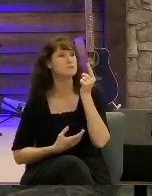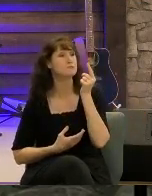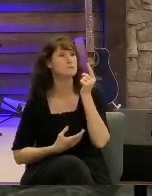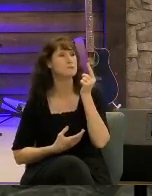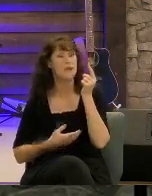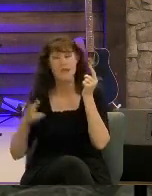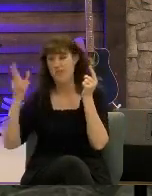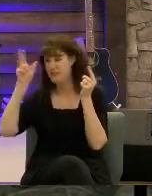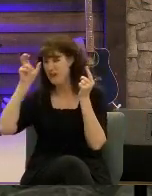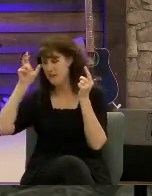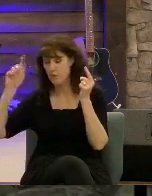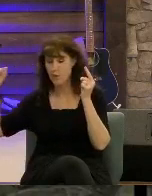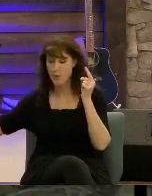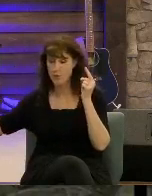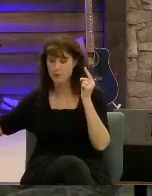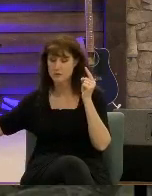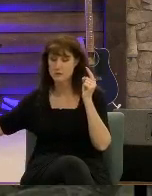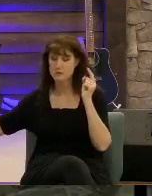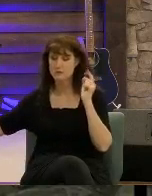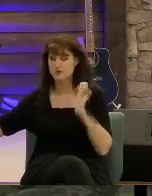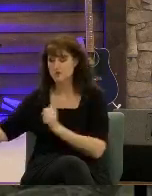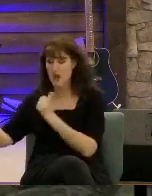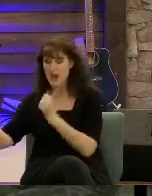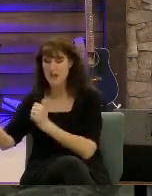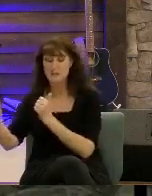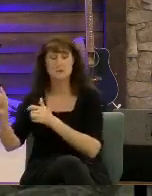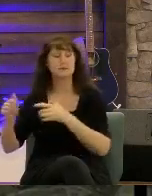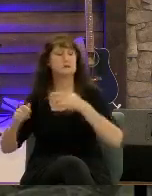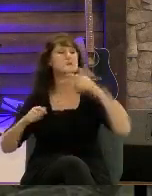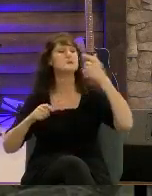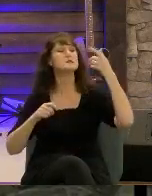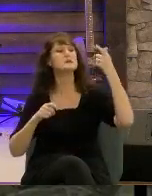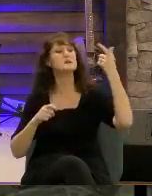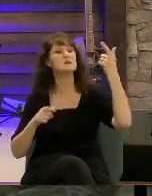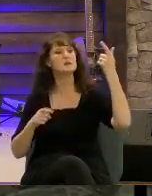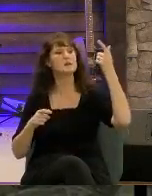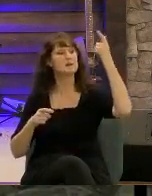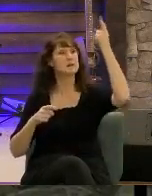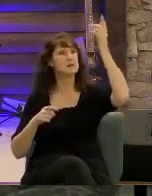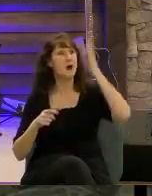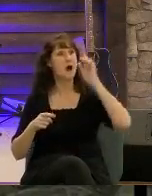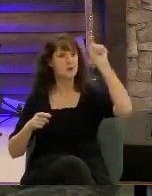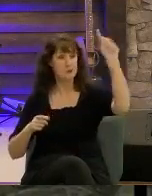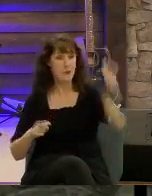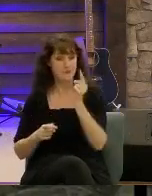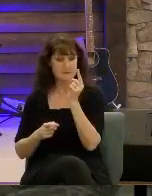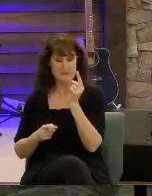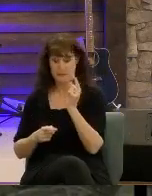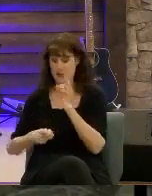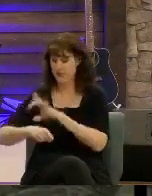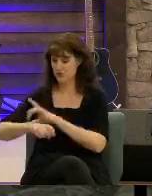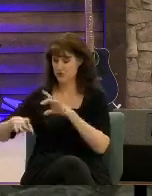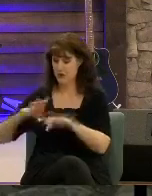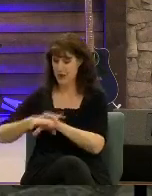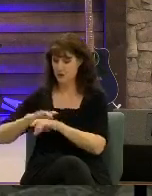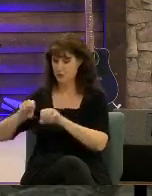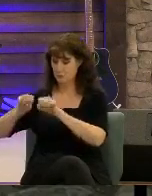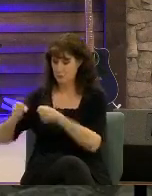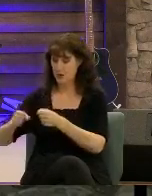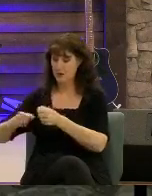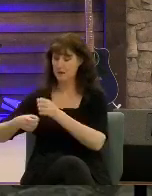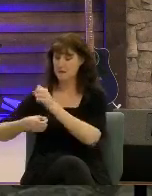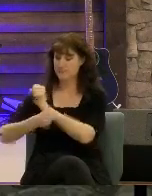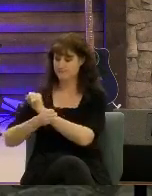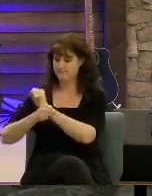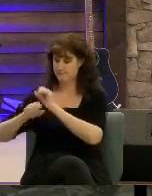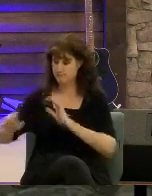coming after him. God comes in between, intercedes. The shackles break. He's set free. He's set free in a jail cell, right? Anybody